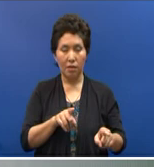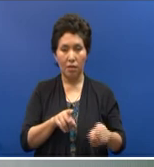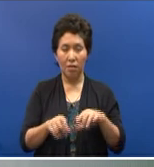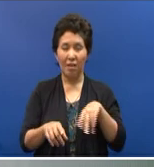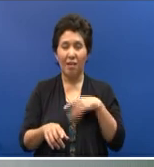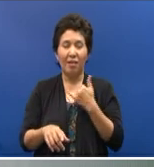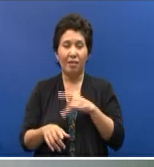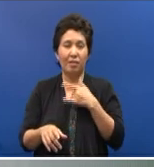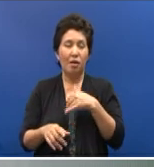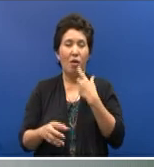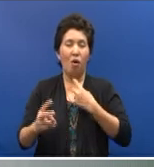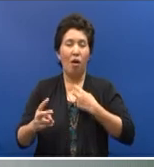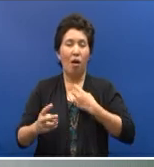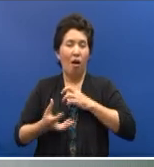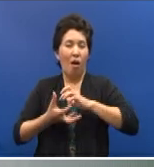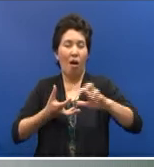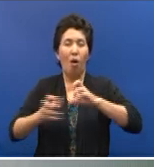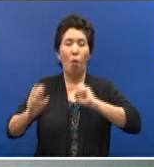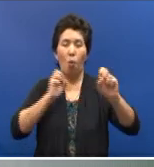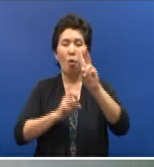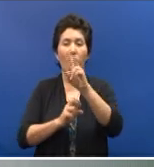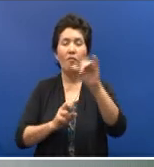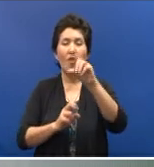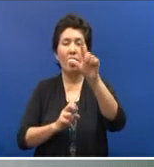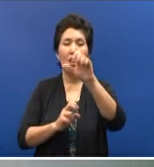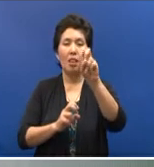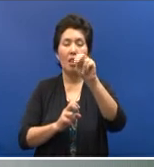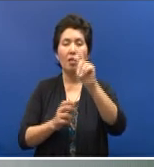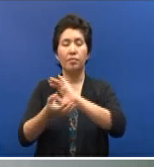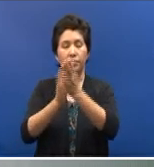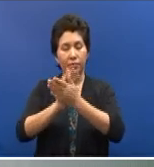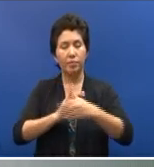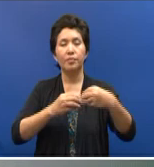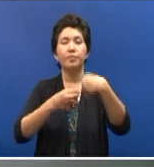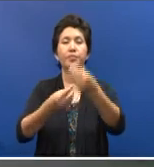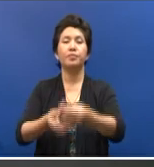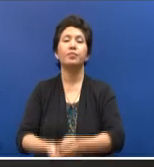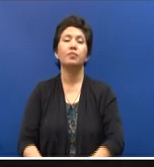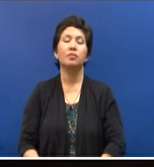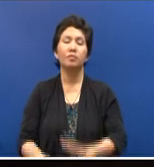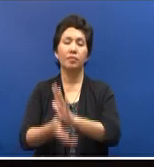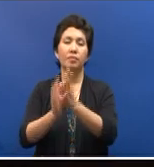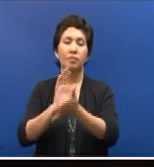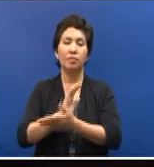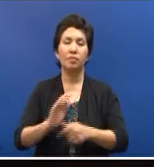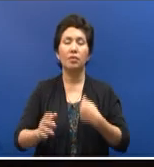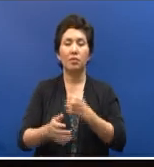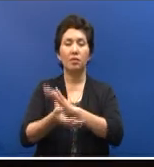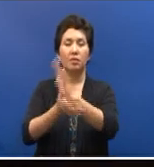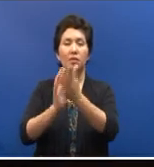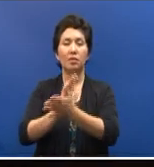of using violence illegally, then they will be punished by the states. Okay, so those are considered as